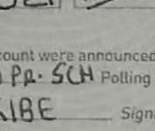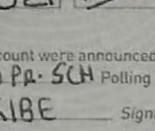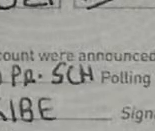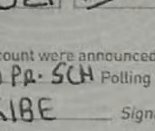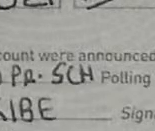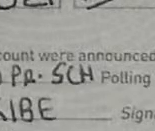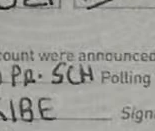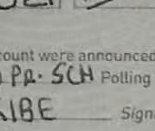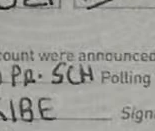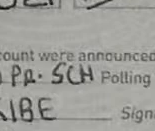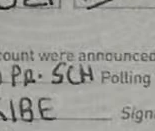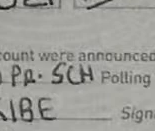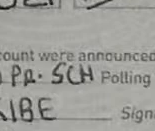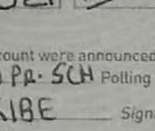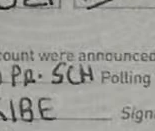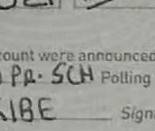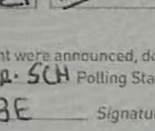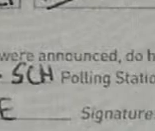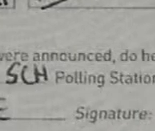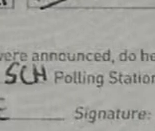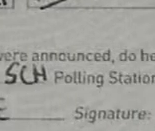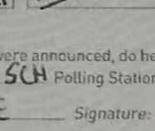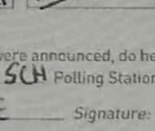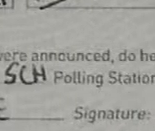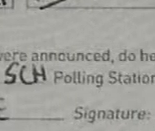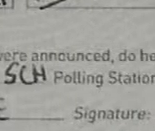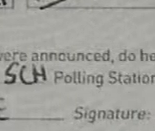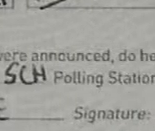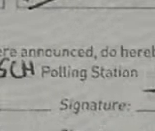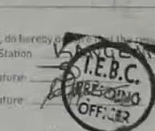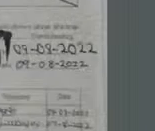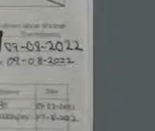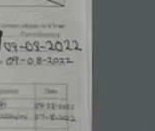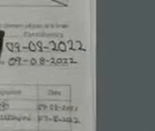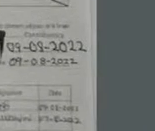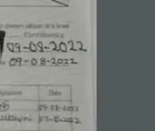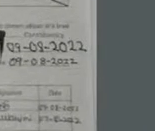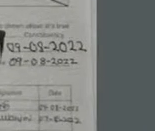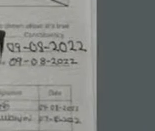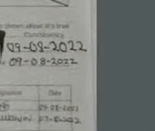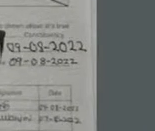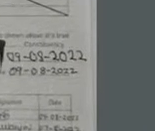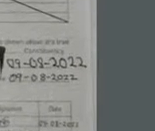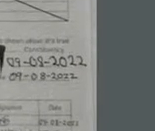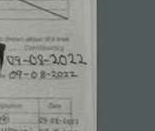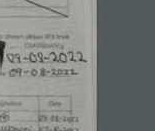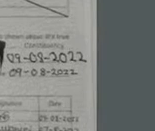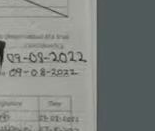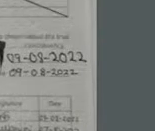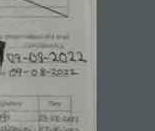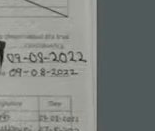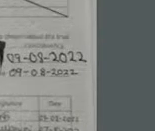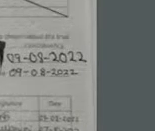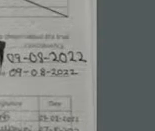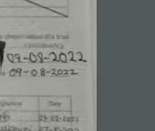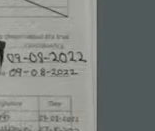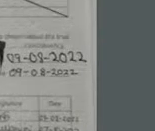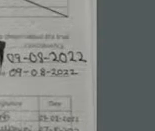like 488. It is obvious to the naked eye when you look at that